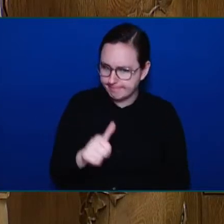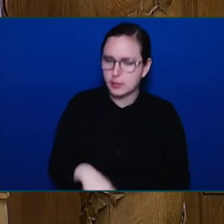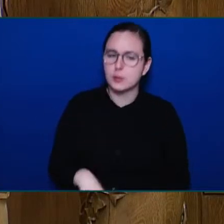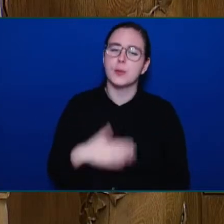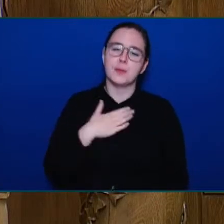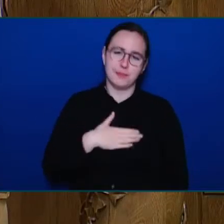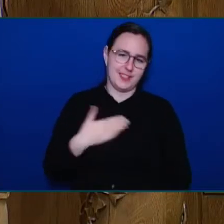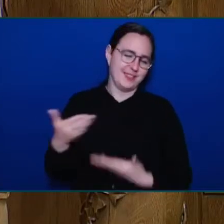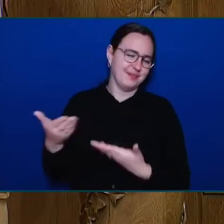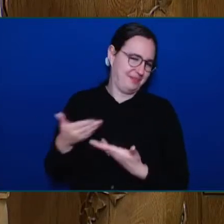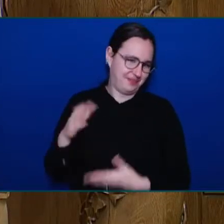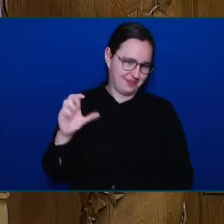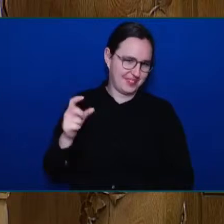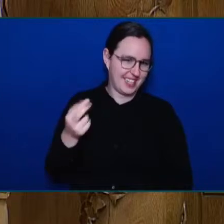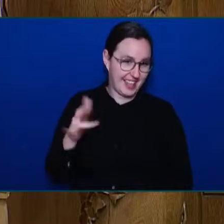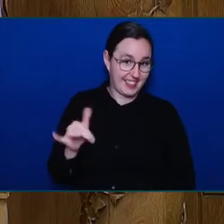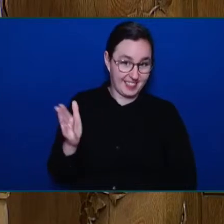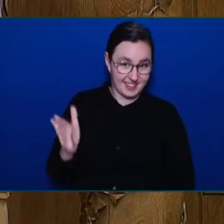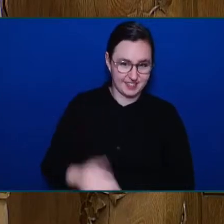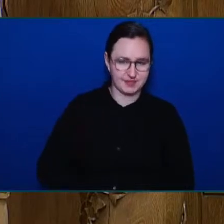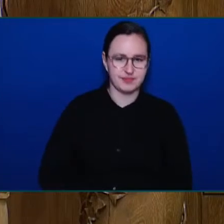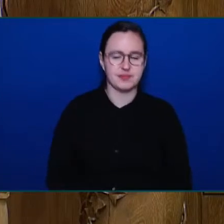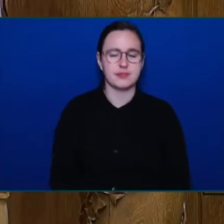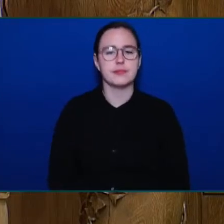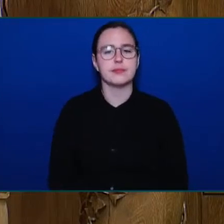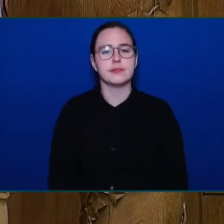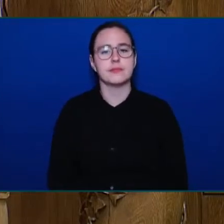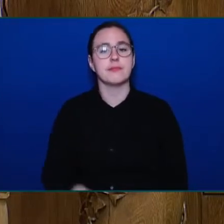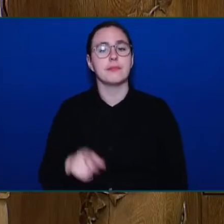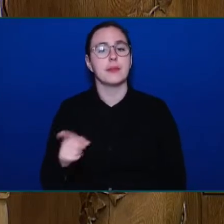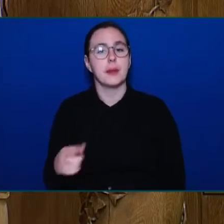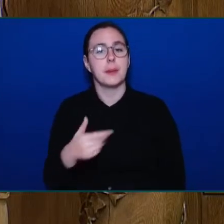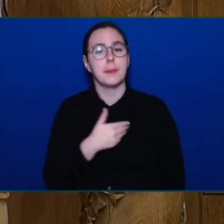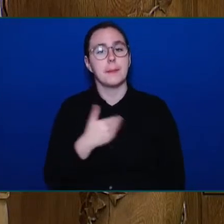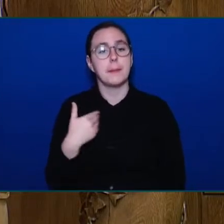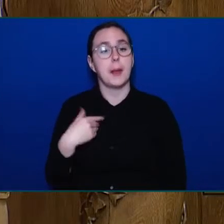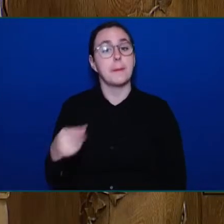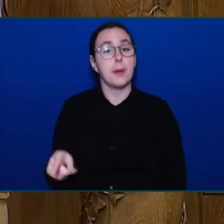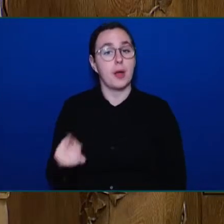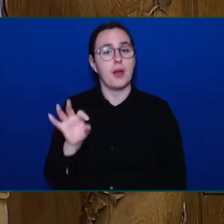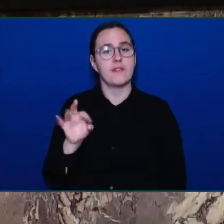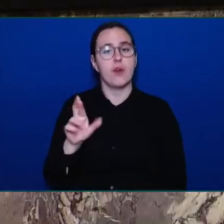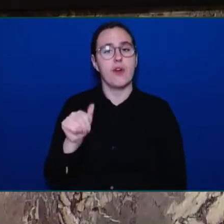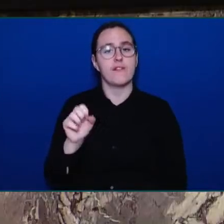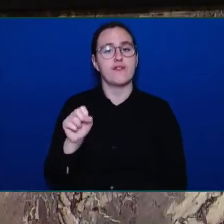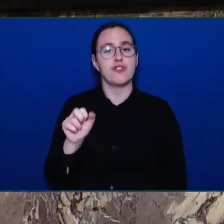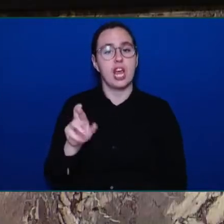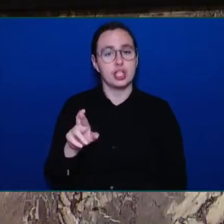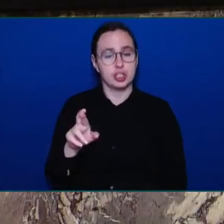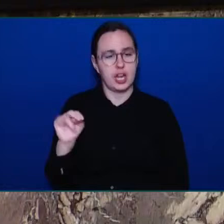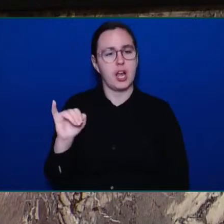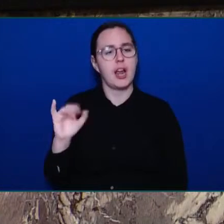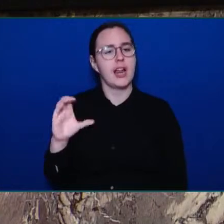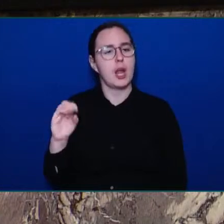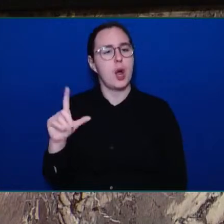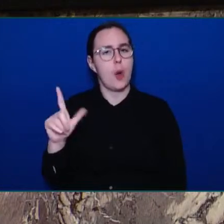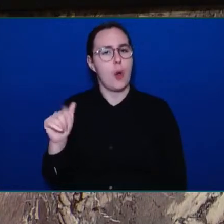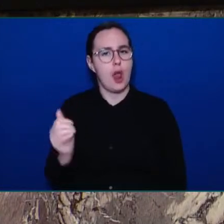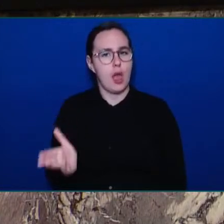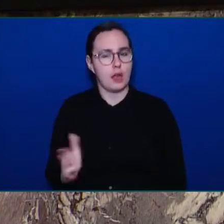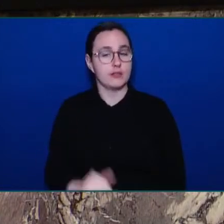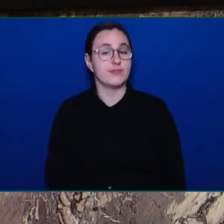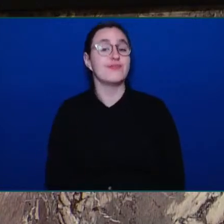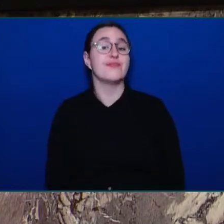Member for Fraser-Nicola. Thank you, Mr. Speaker. I stand today to wish a number of birthdays in my family.